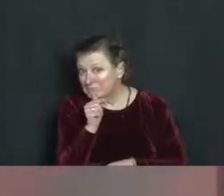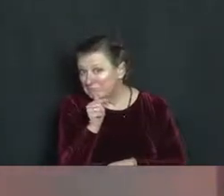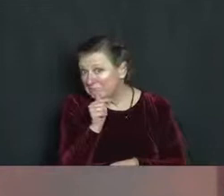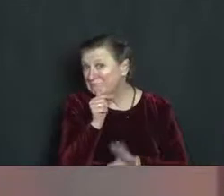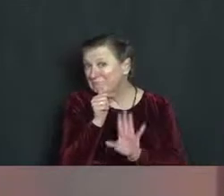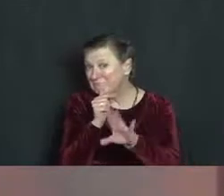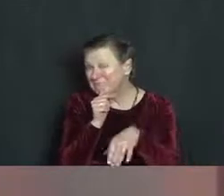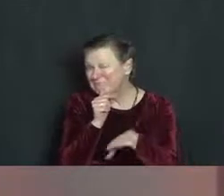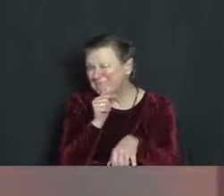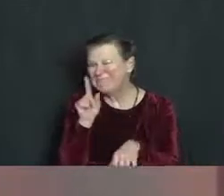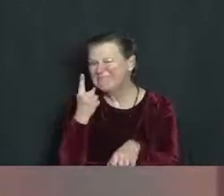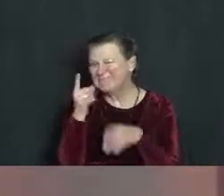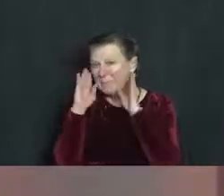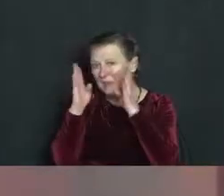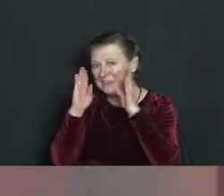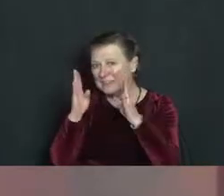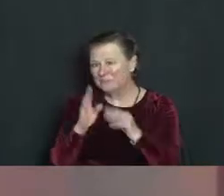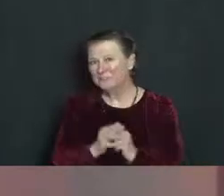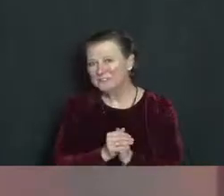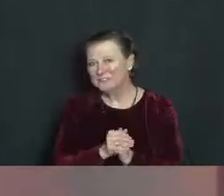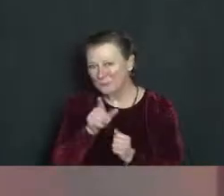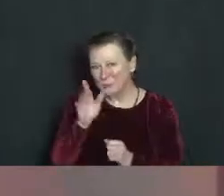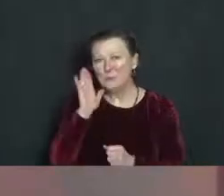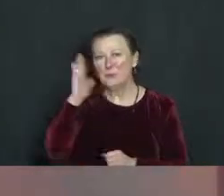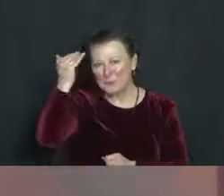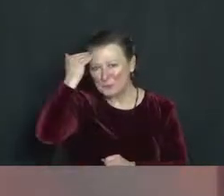Just pay attention, and you'll know.